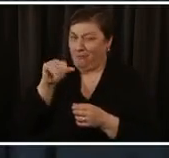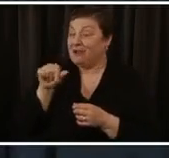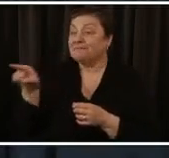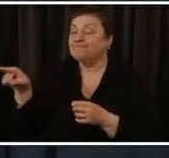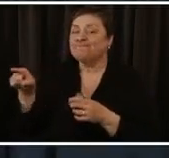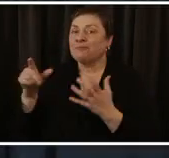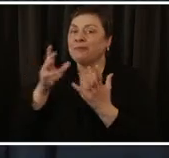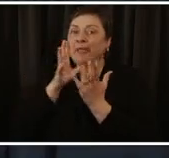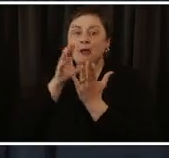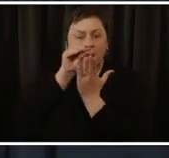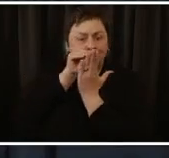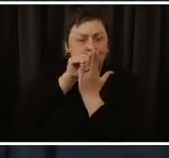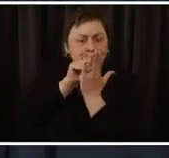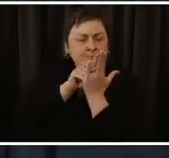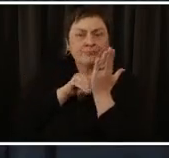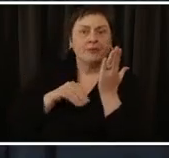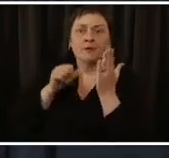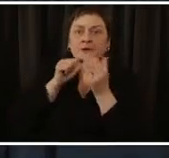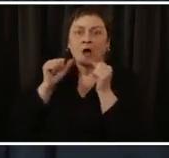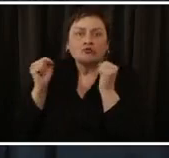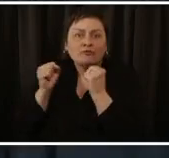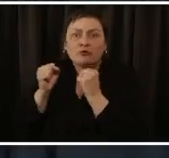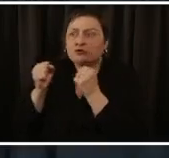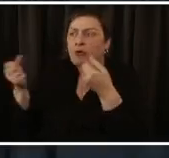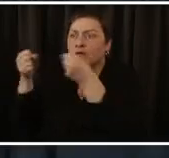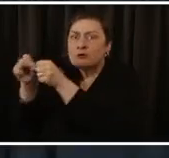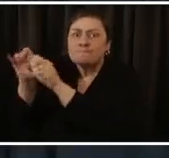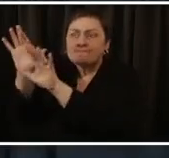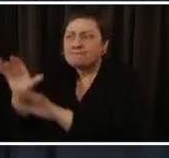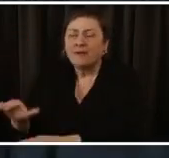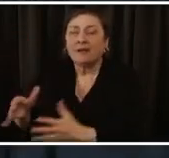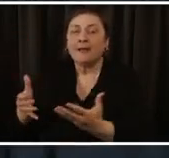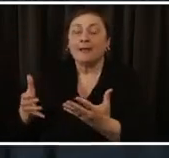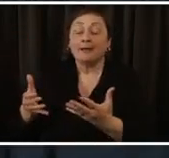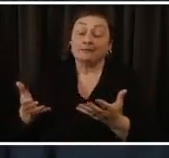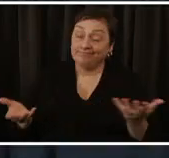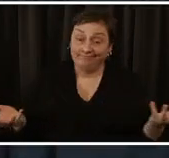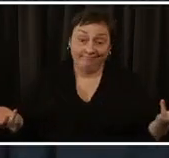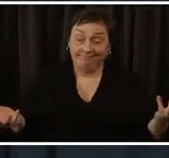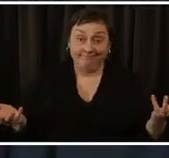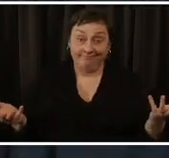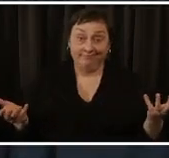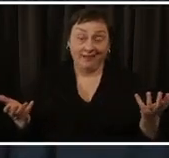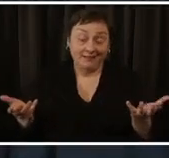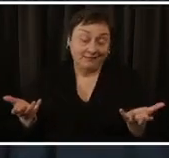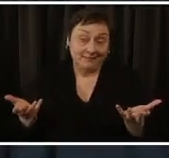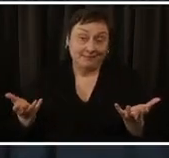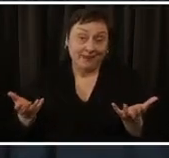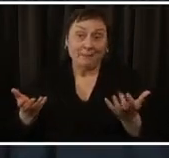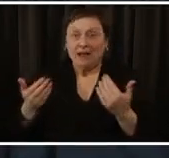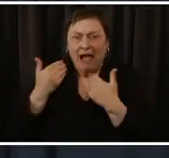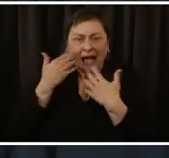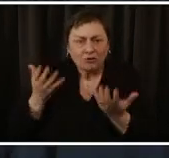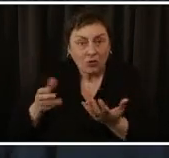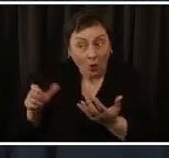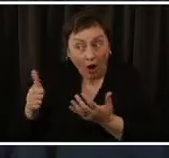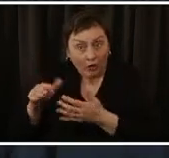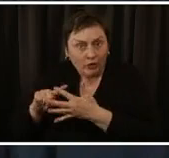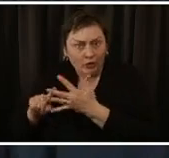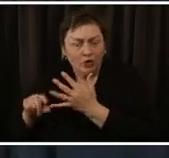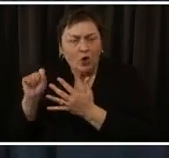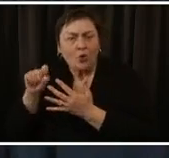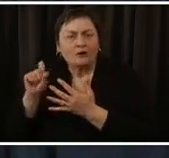of those protocols, that all of those doses were protected. I guess I can go a step further. If I don't know what their questions are, but we have no reason to believe